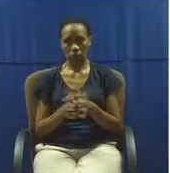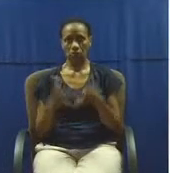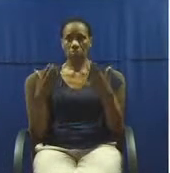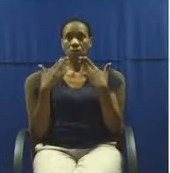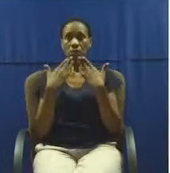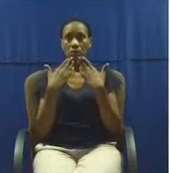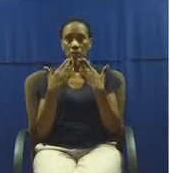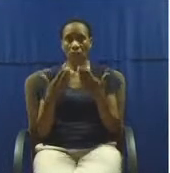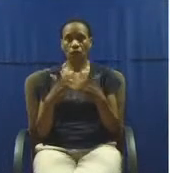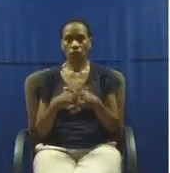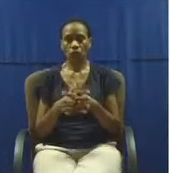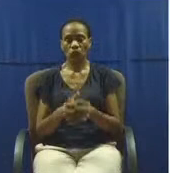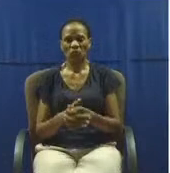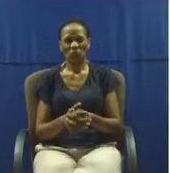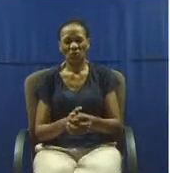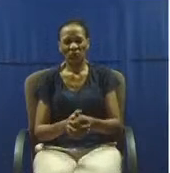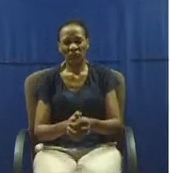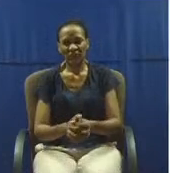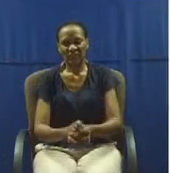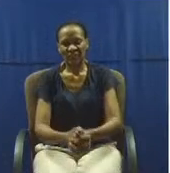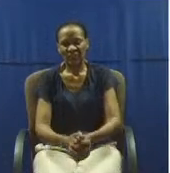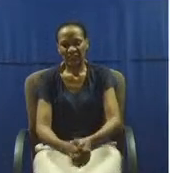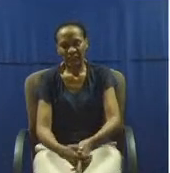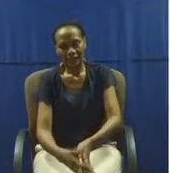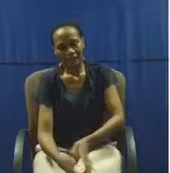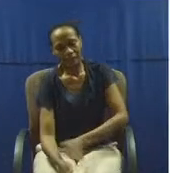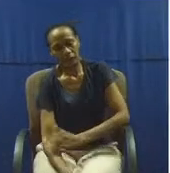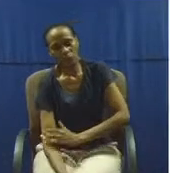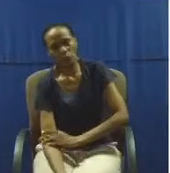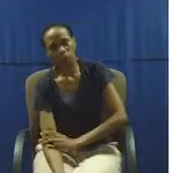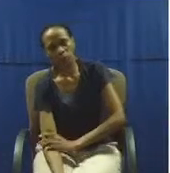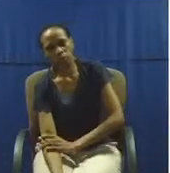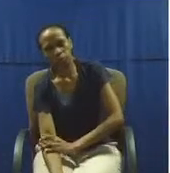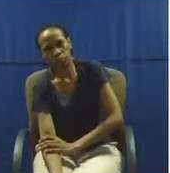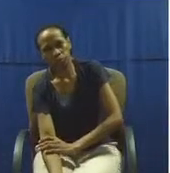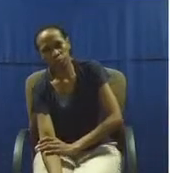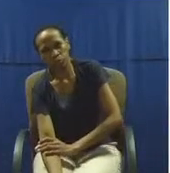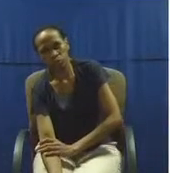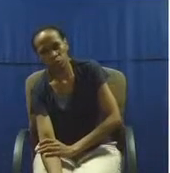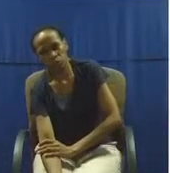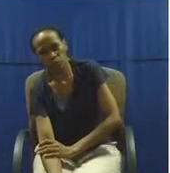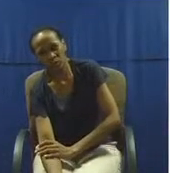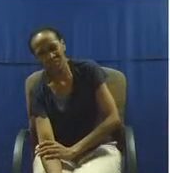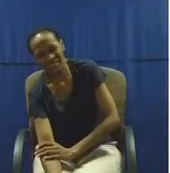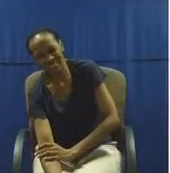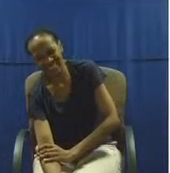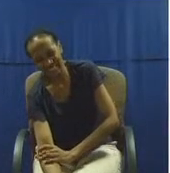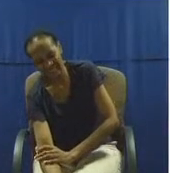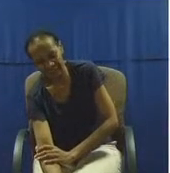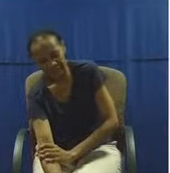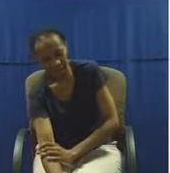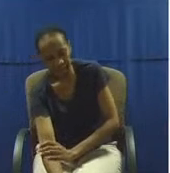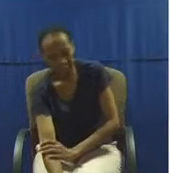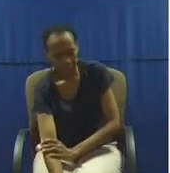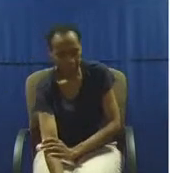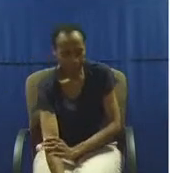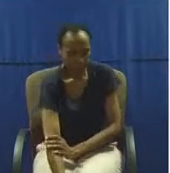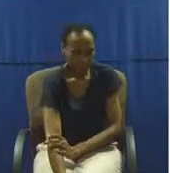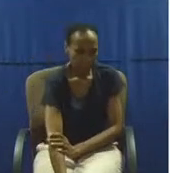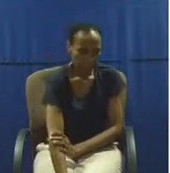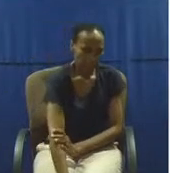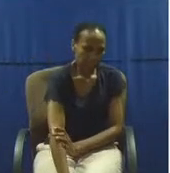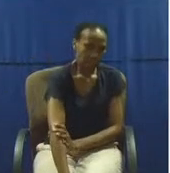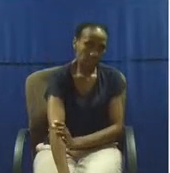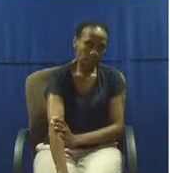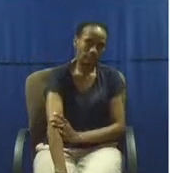Thank you, Honorable Speaker. Honorable President, as you have said and outlined that there will be a process that